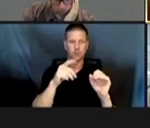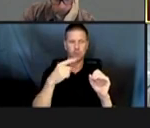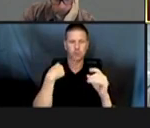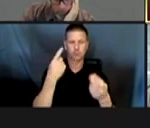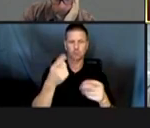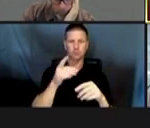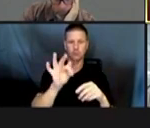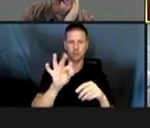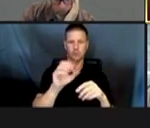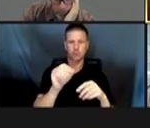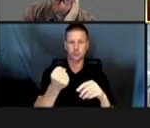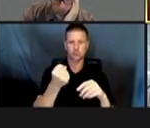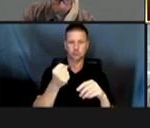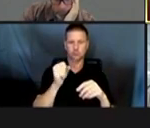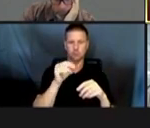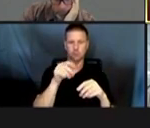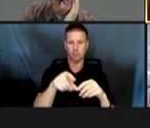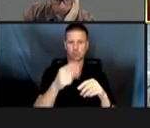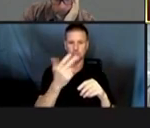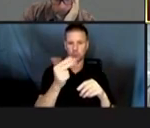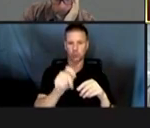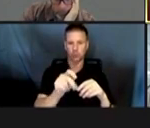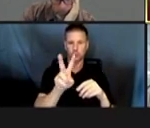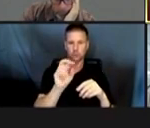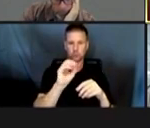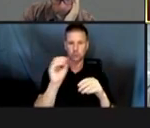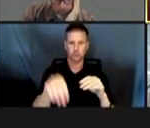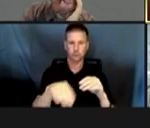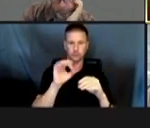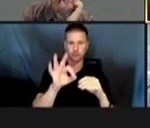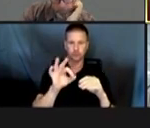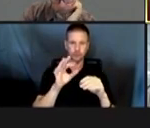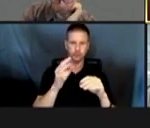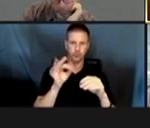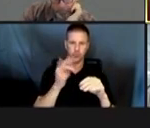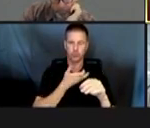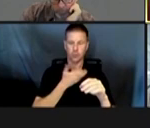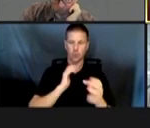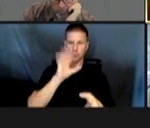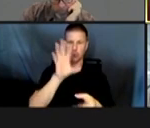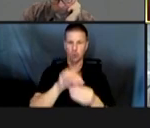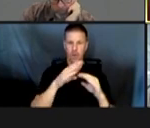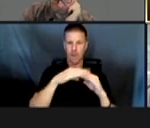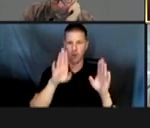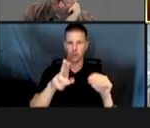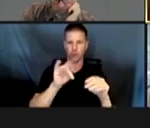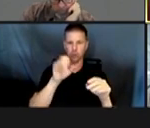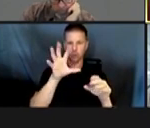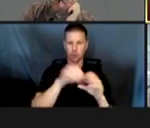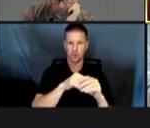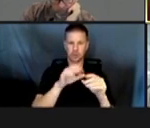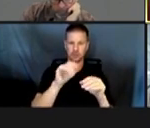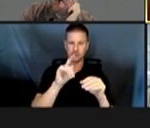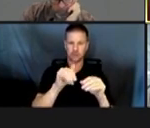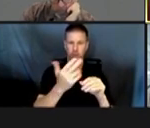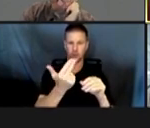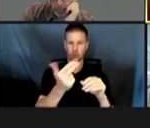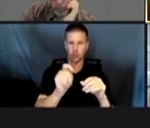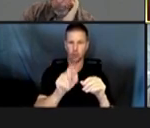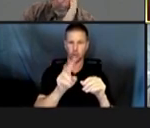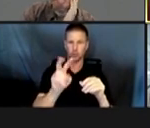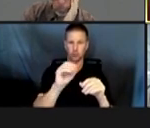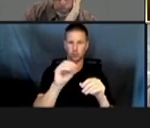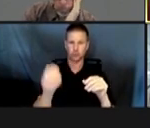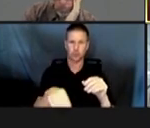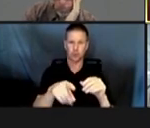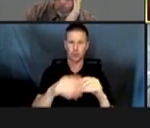50s. And so this 13.2% of our total housing units in the city right now, 13.2% of